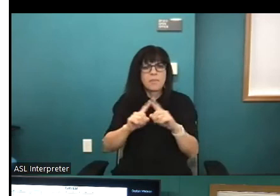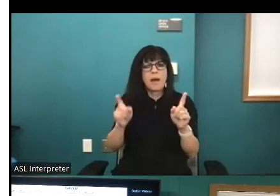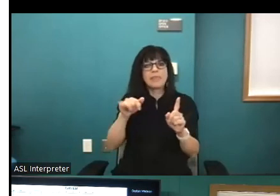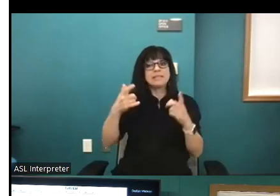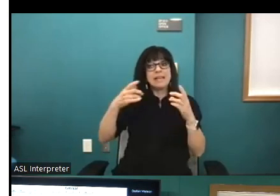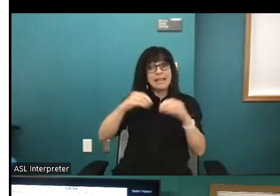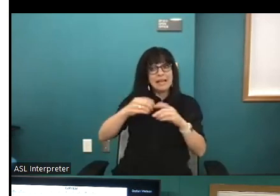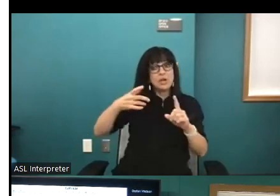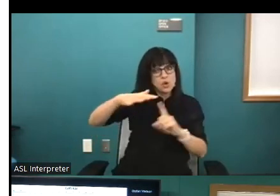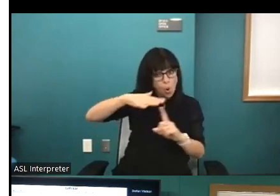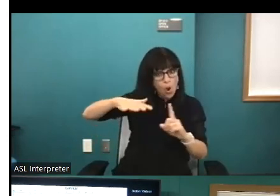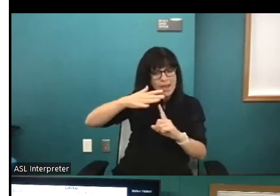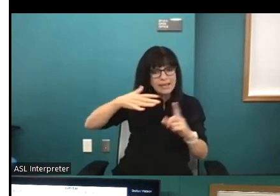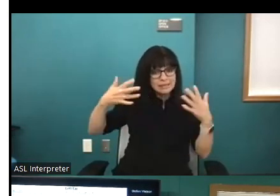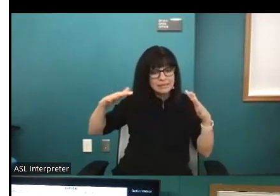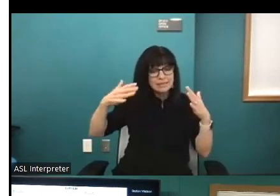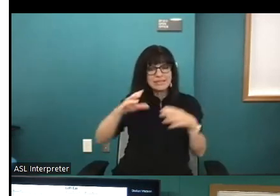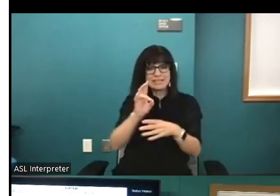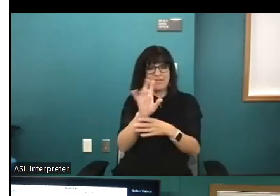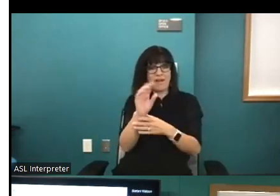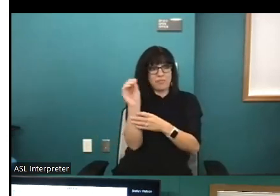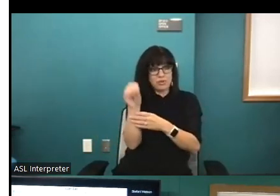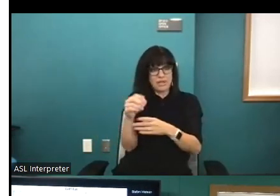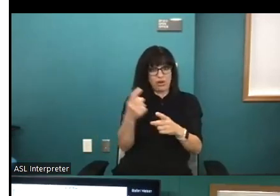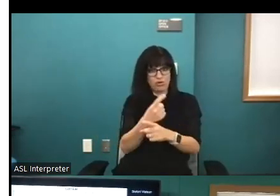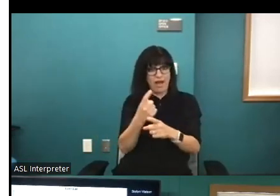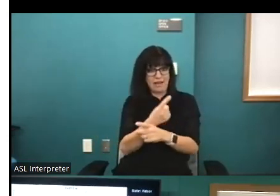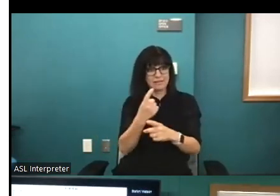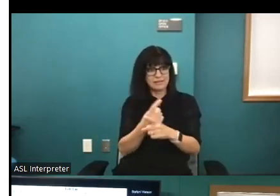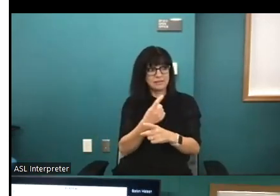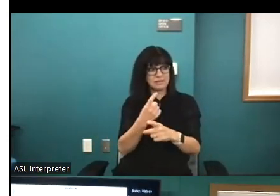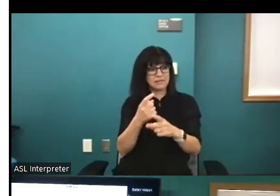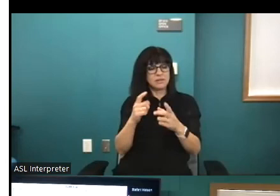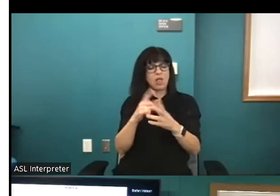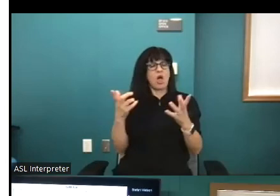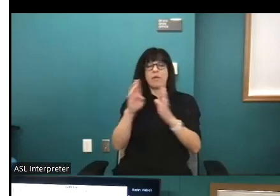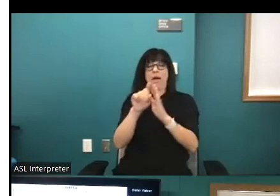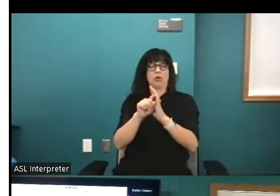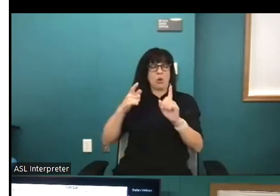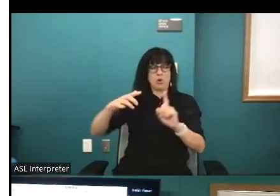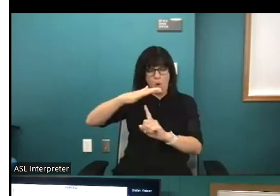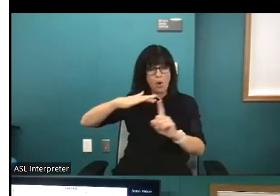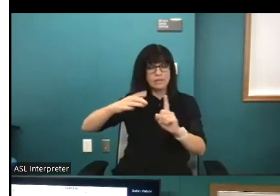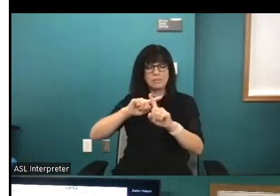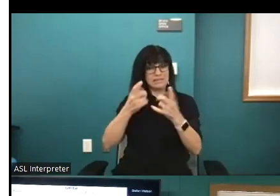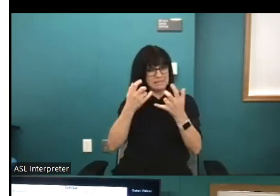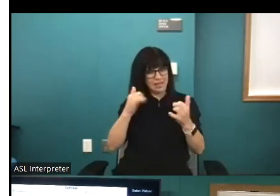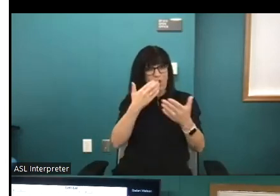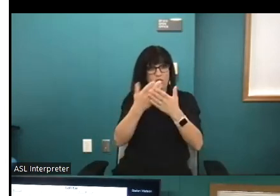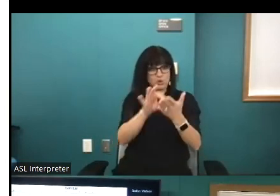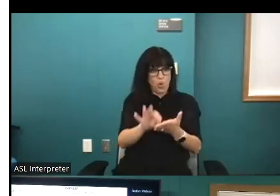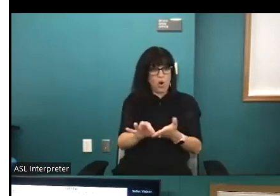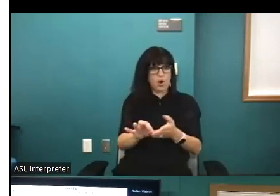got 75% correct in a +5 dB SNR. So lots and lots and lots of background noise, and she's still just rocking. But couldn't you expect,